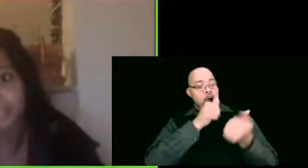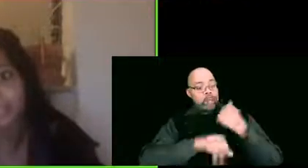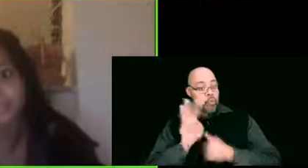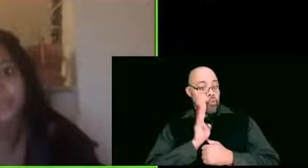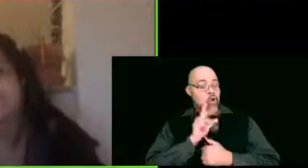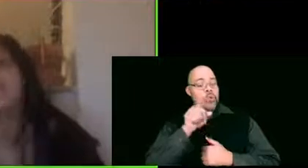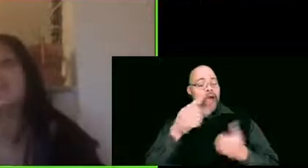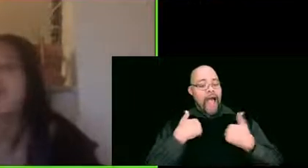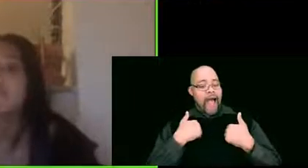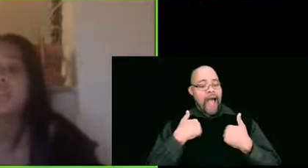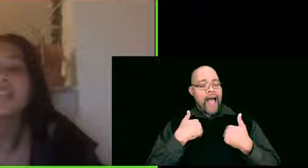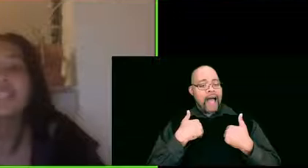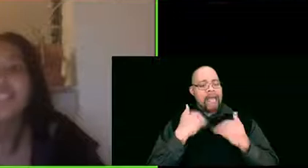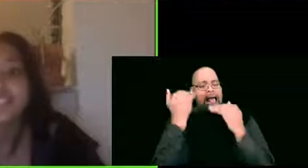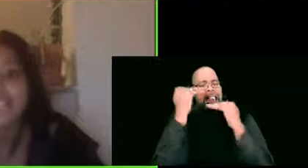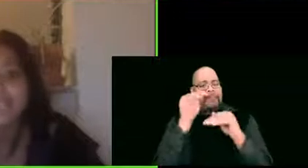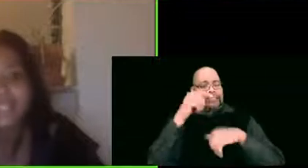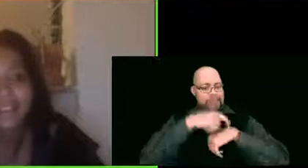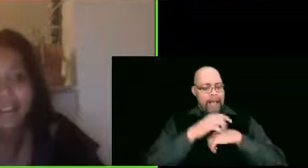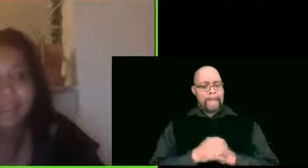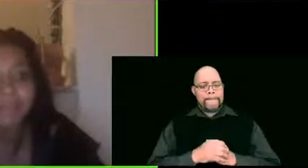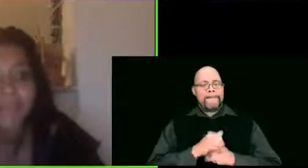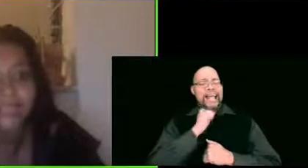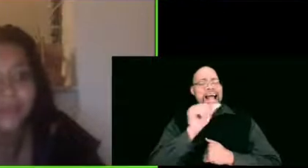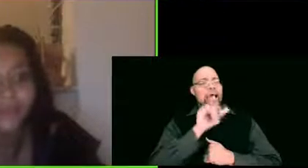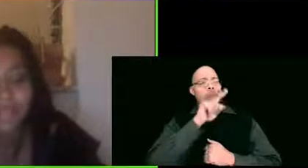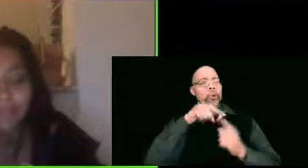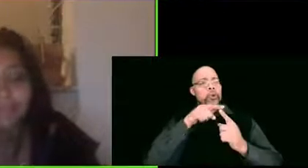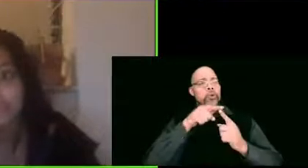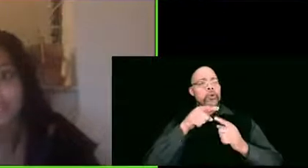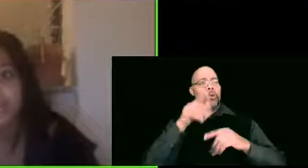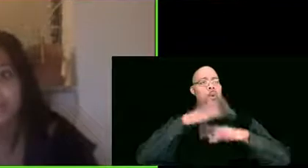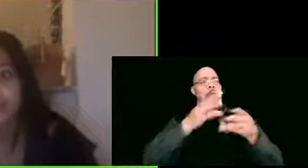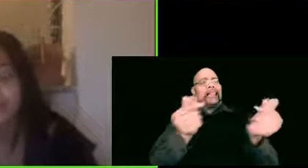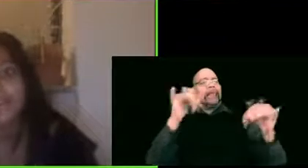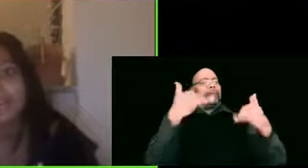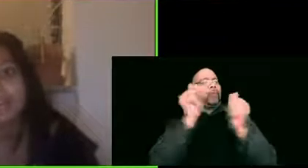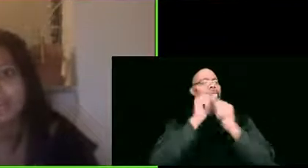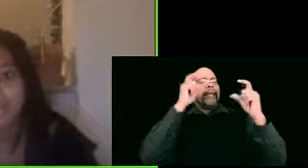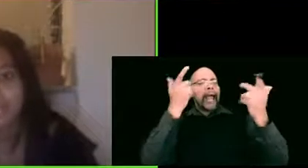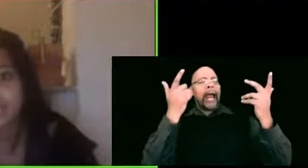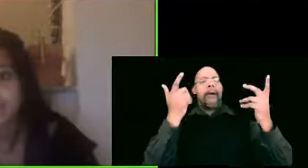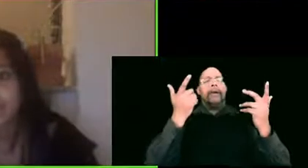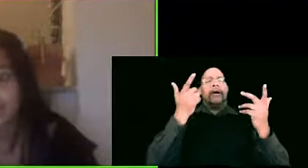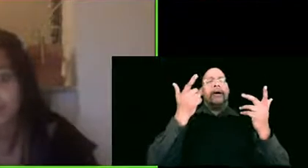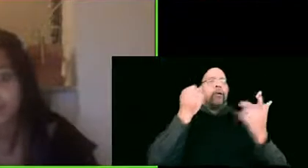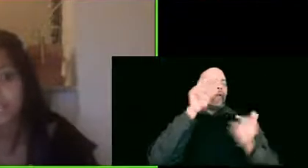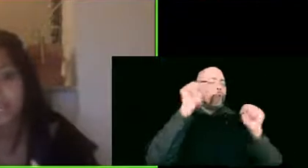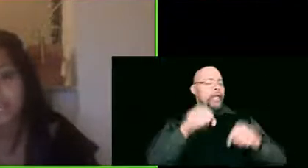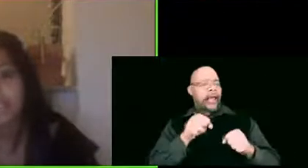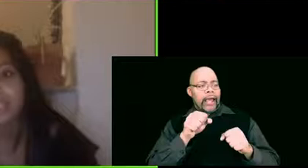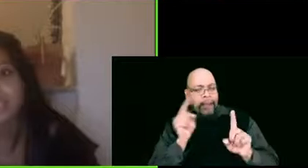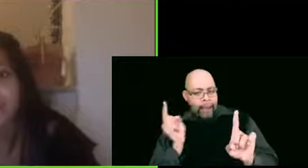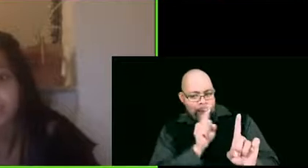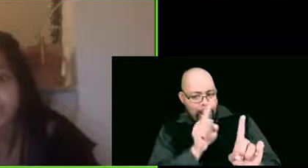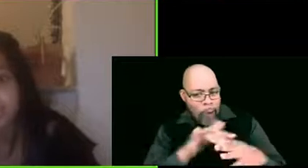when you're working underwater, you have such a limited time. It's not like when you're topside and you can play around with your camera settings, or